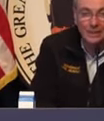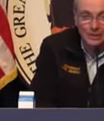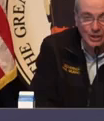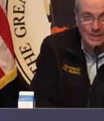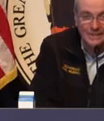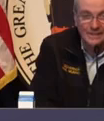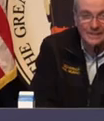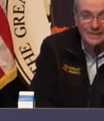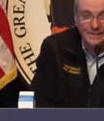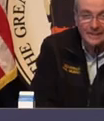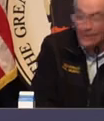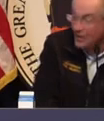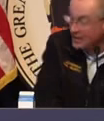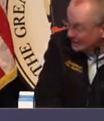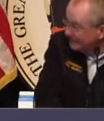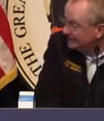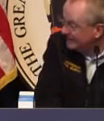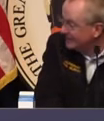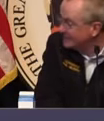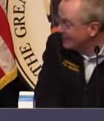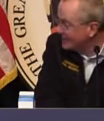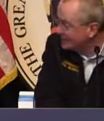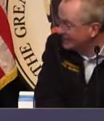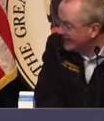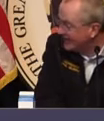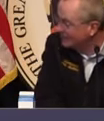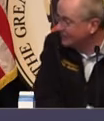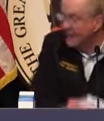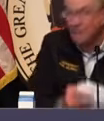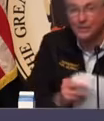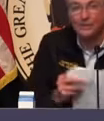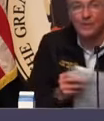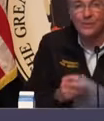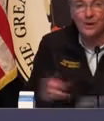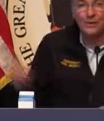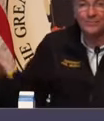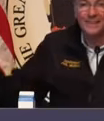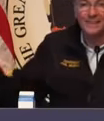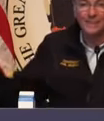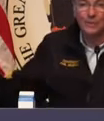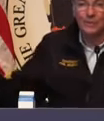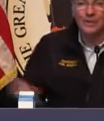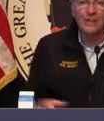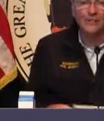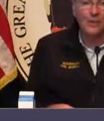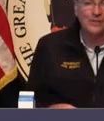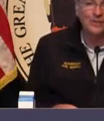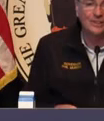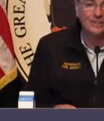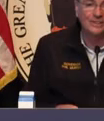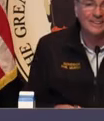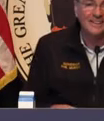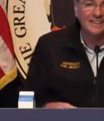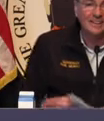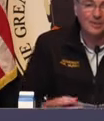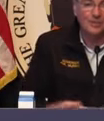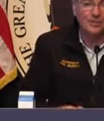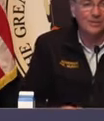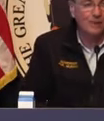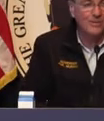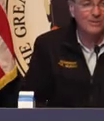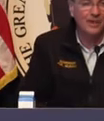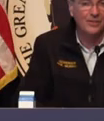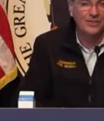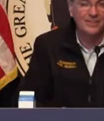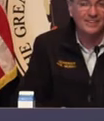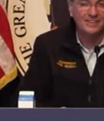very good, I hope very clean, and very good hands. With that, please help me welcome the woman who needs no introduction, the Commissioner